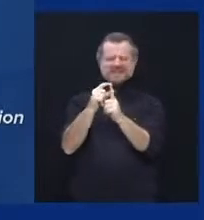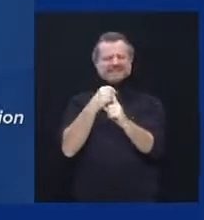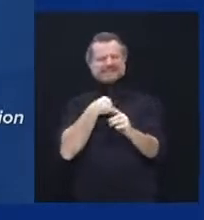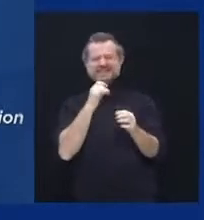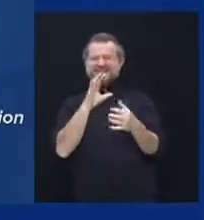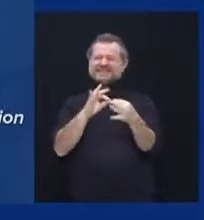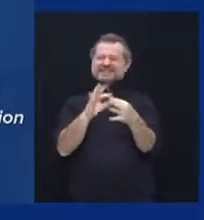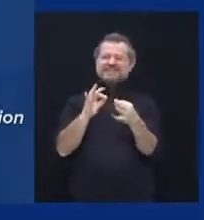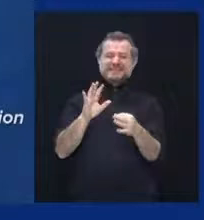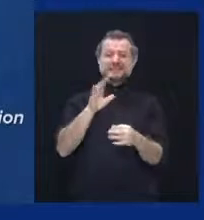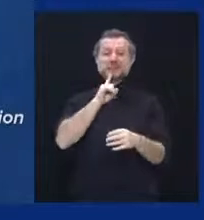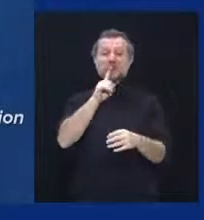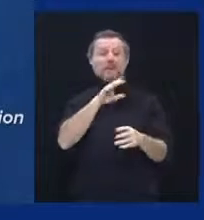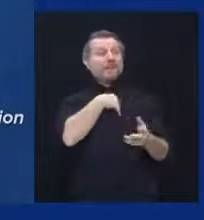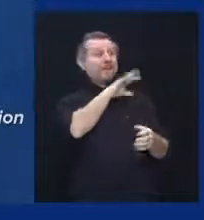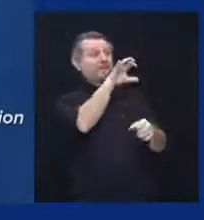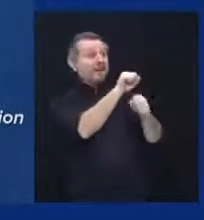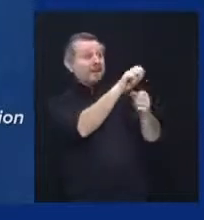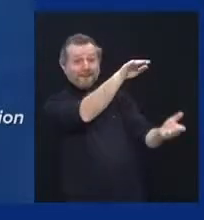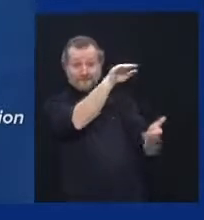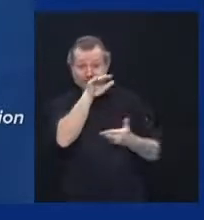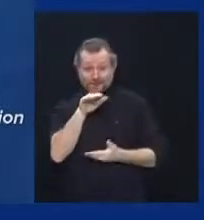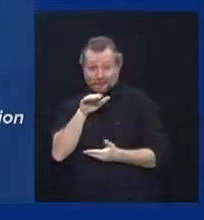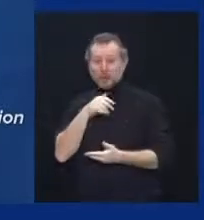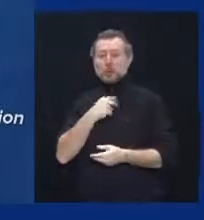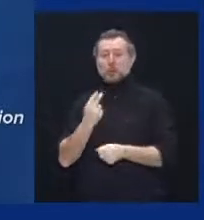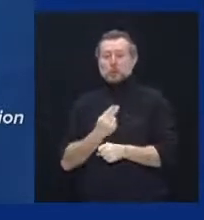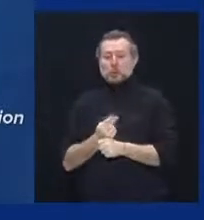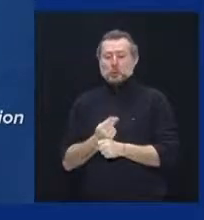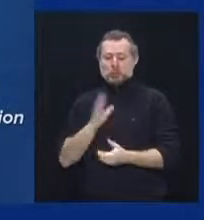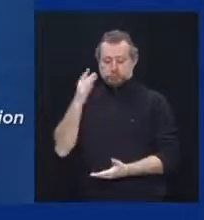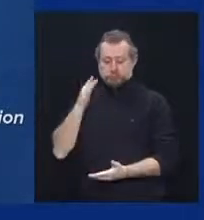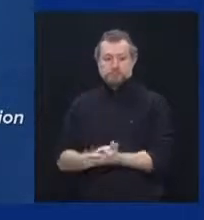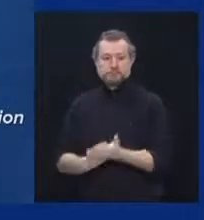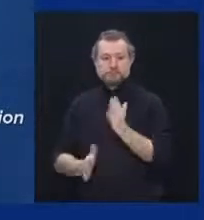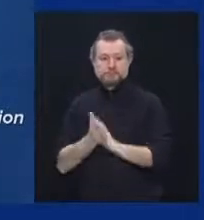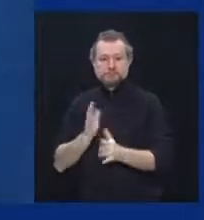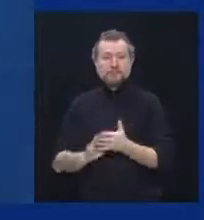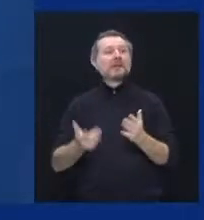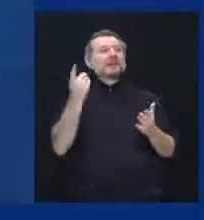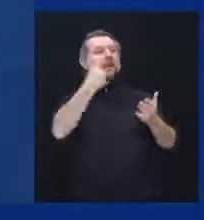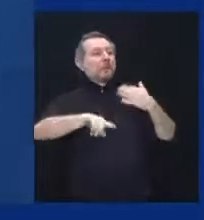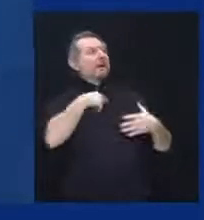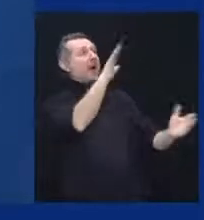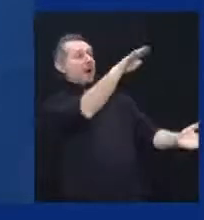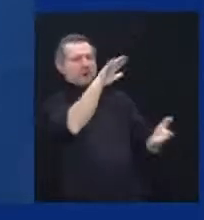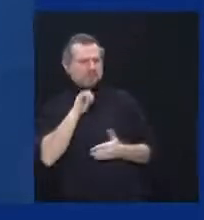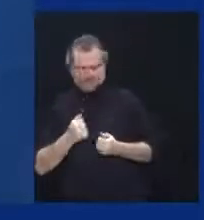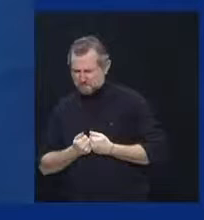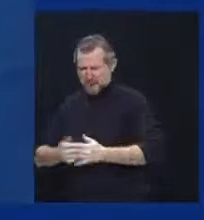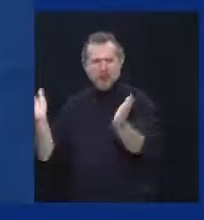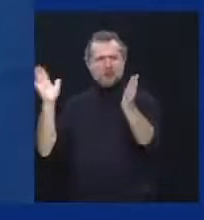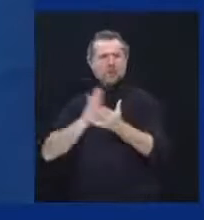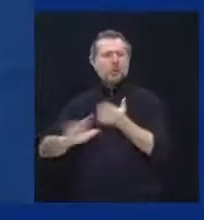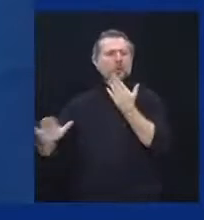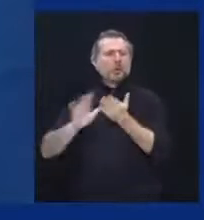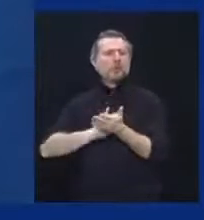we've received. We then start to receive the next week's allocation, which comes in during the